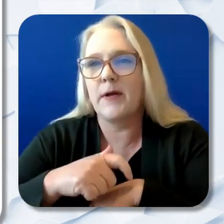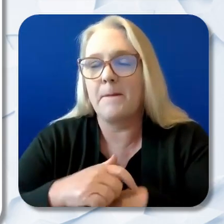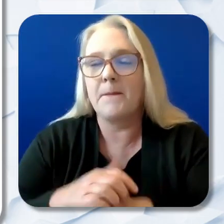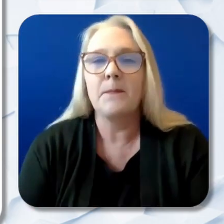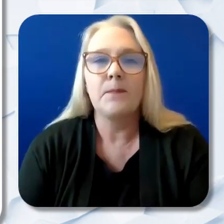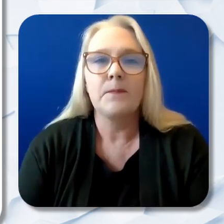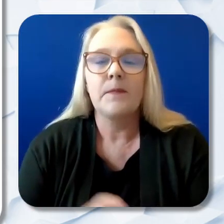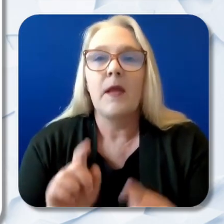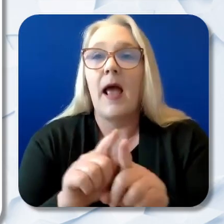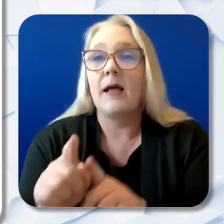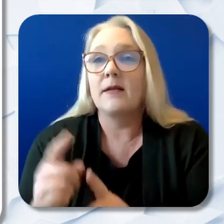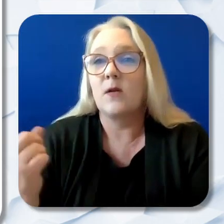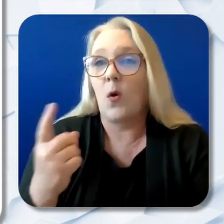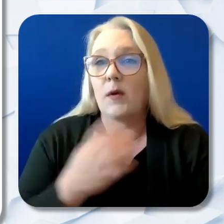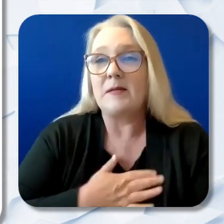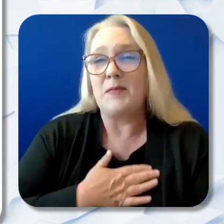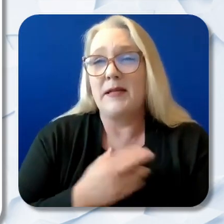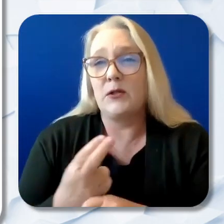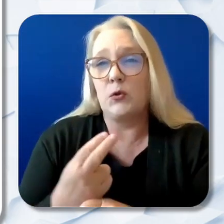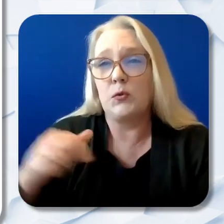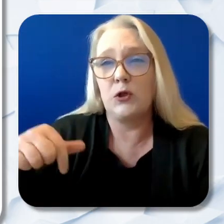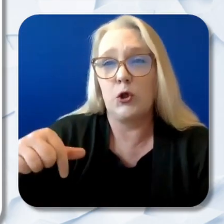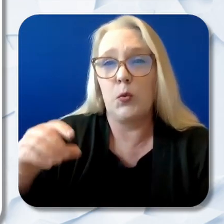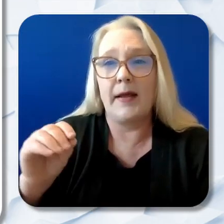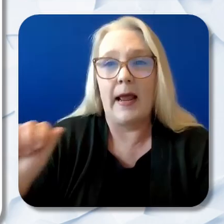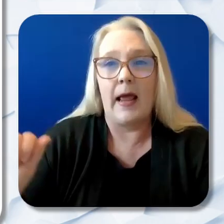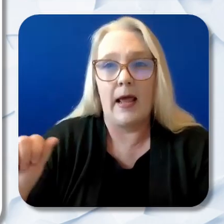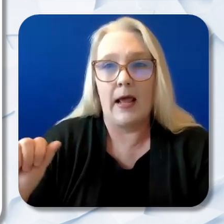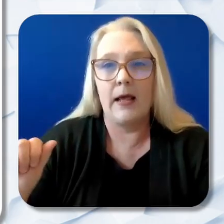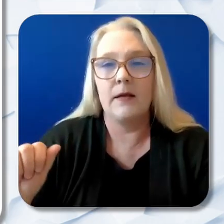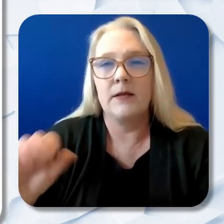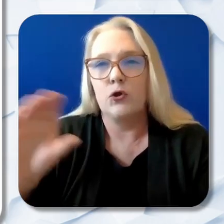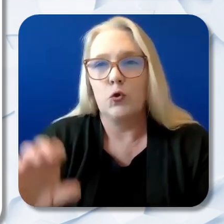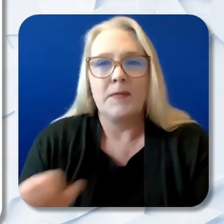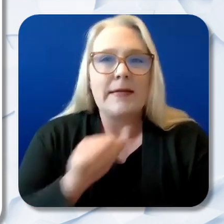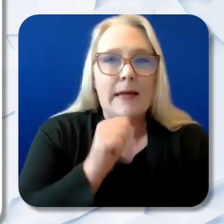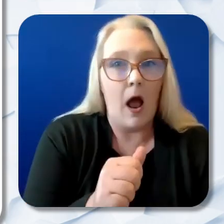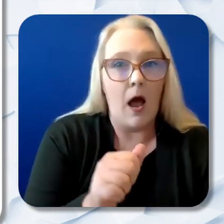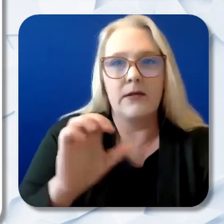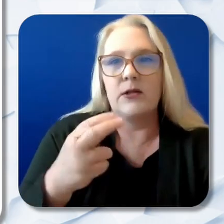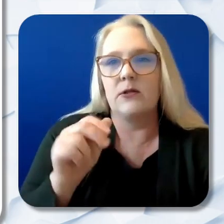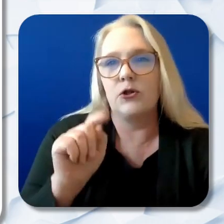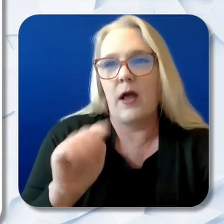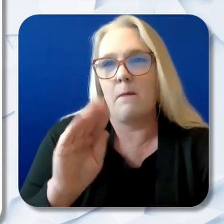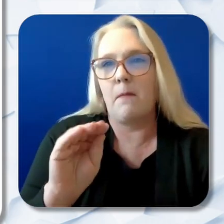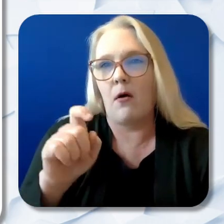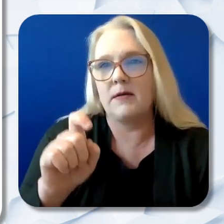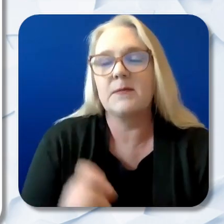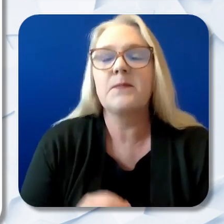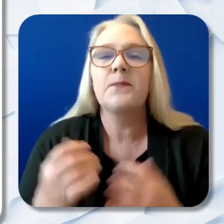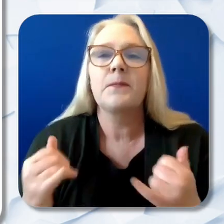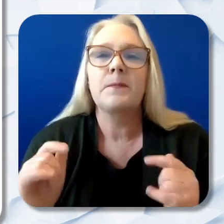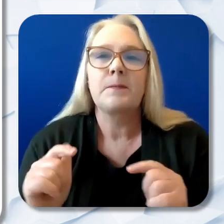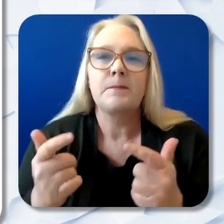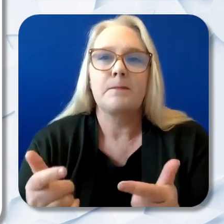As always, please use the question and answer feature on Zoom, not the chat box. I'm going to hand it over to our